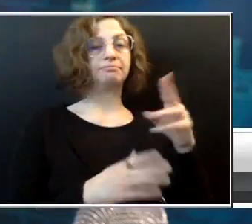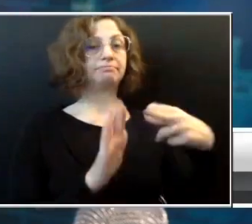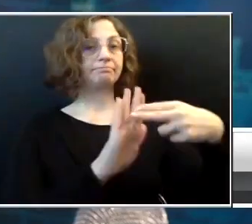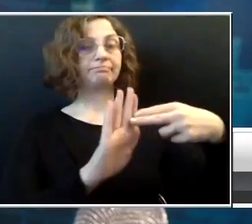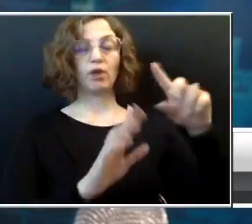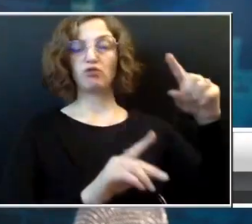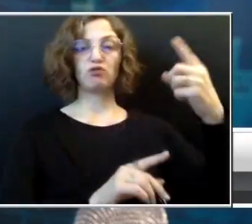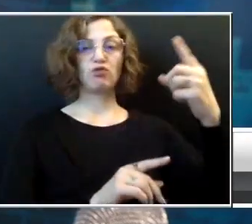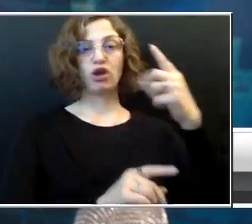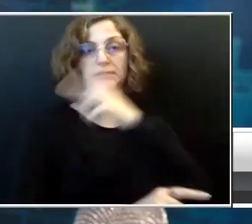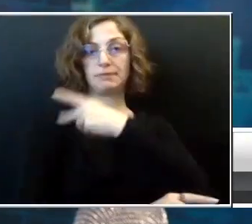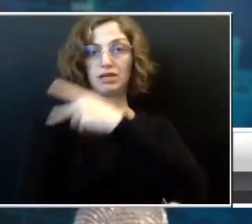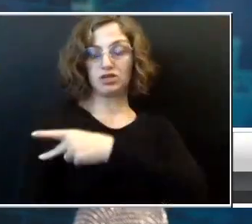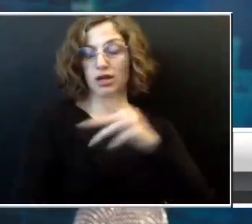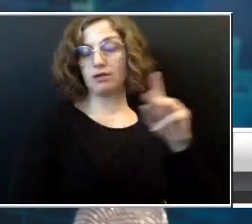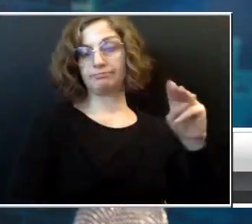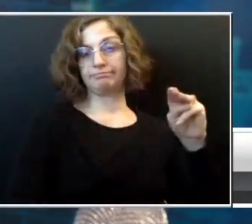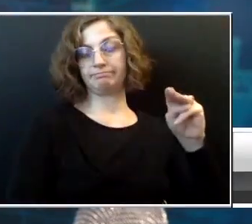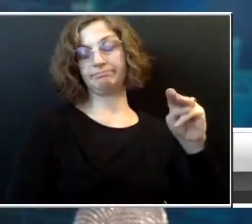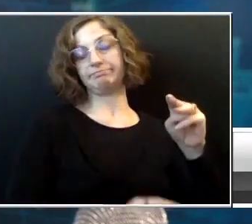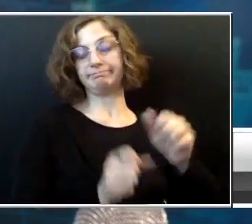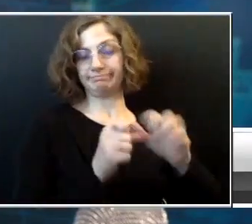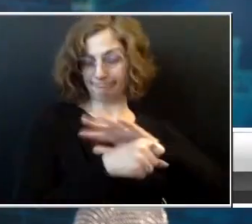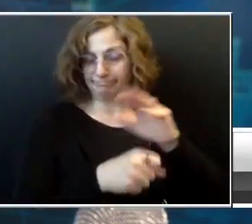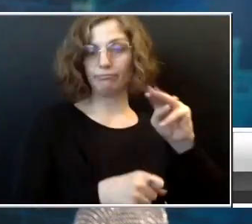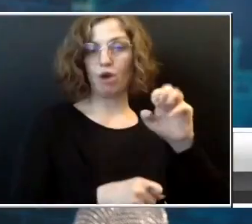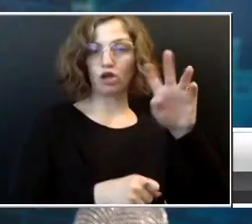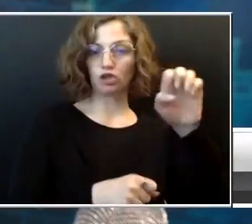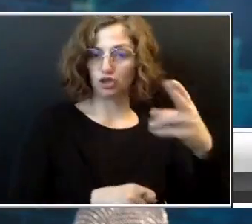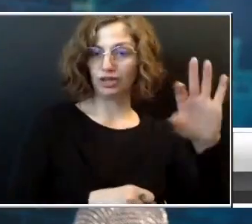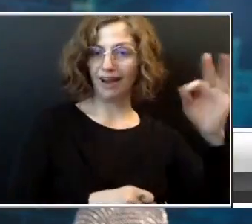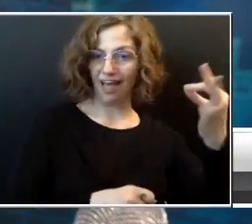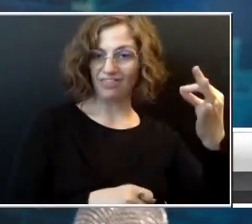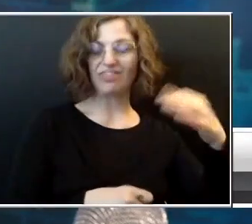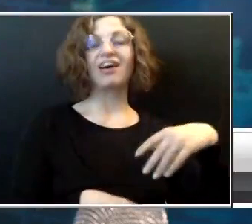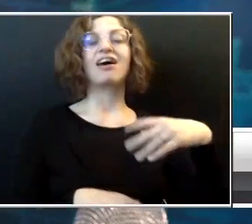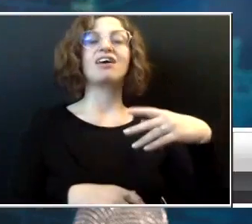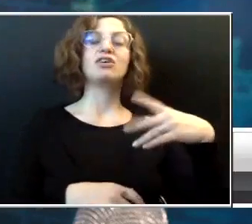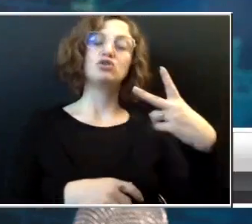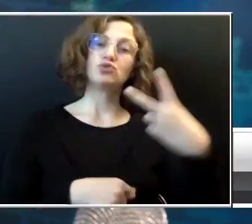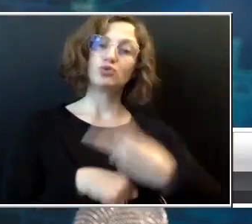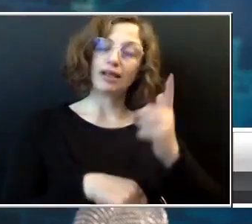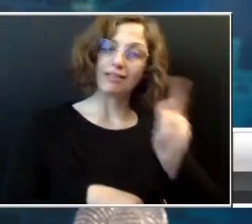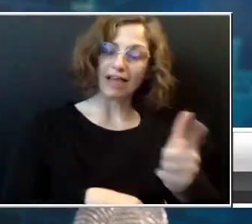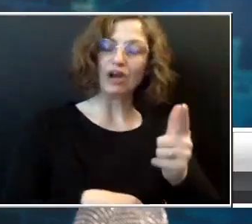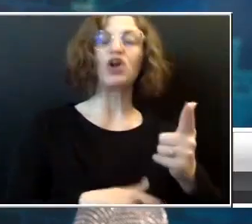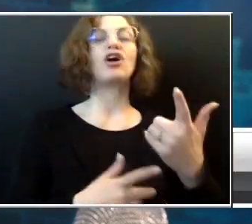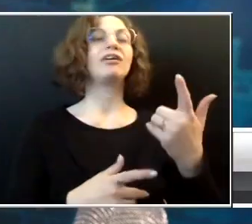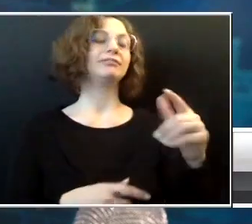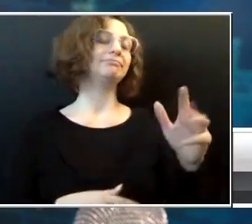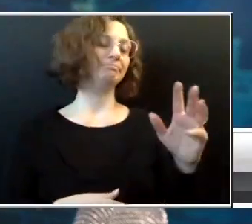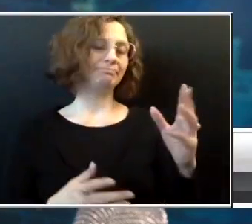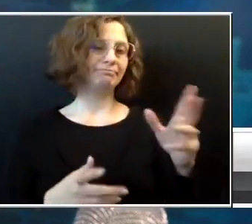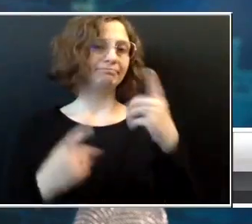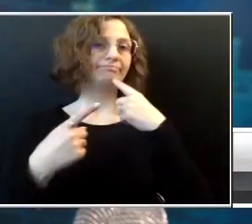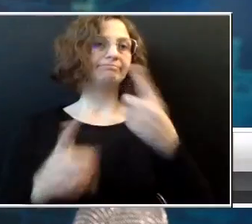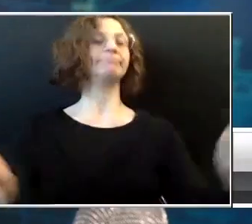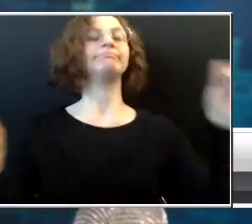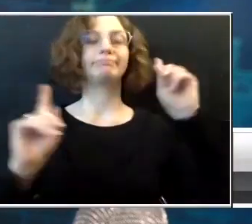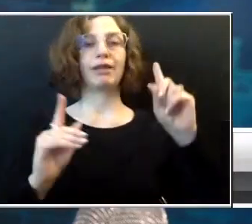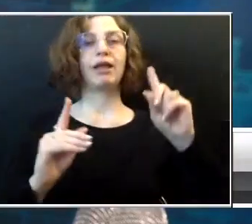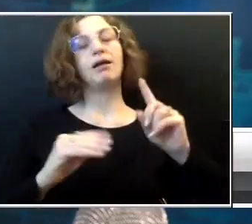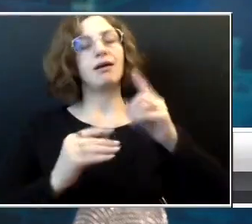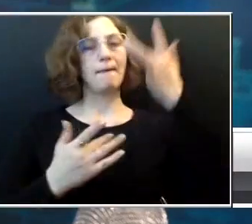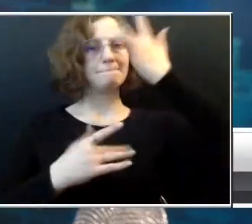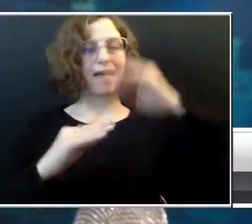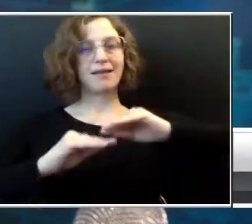Organization declared a pandemic. And exactly 4 years ago today, on March the 13th, the United States